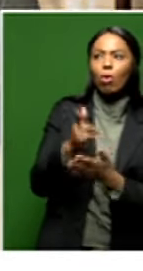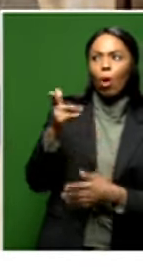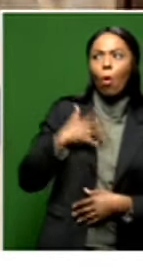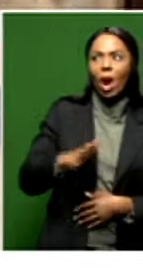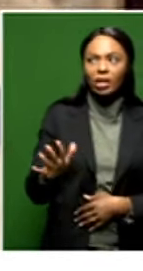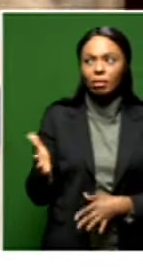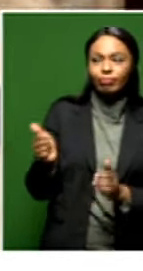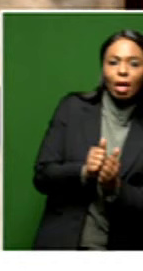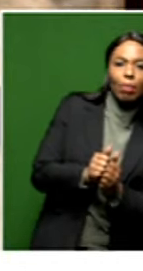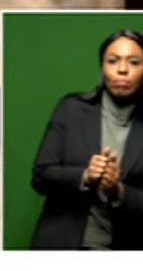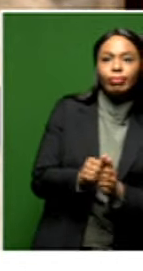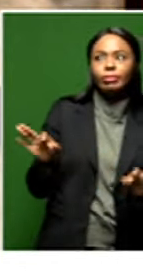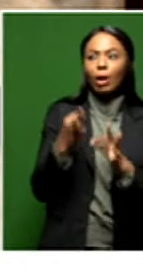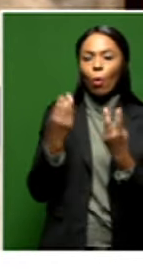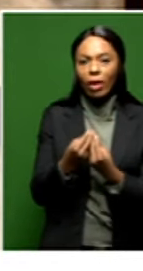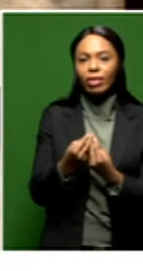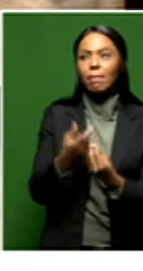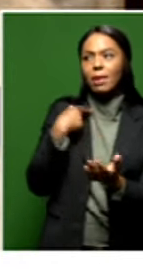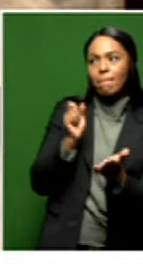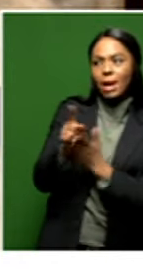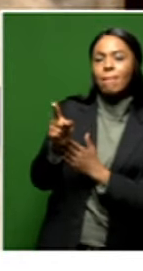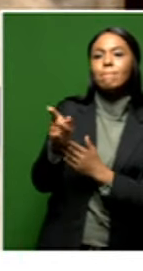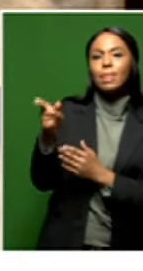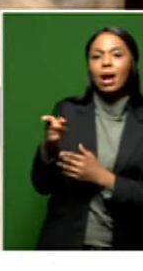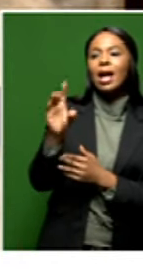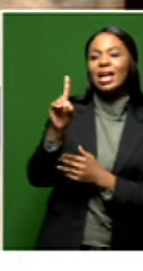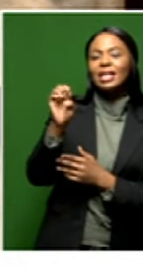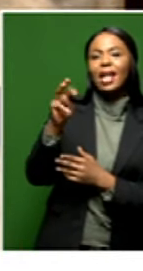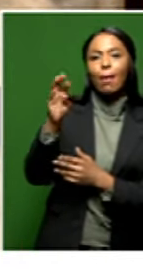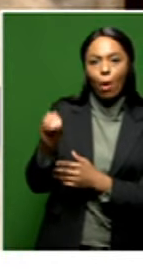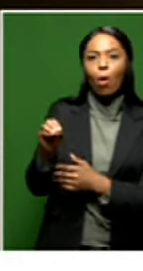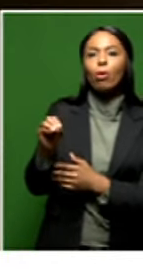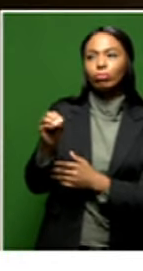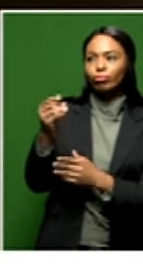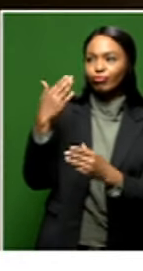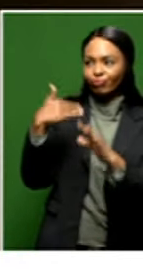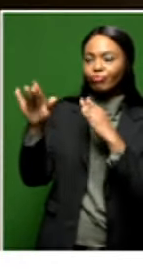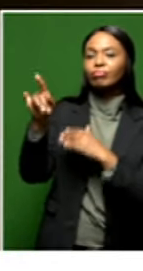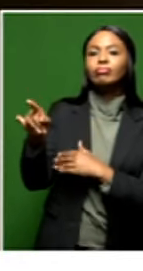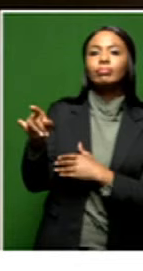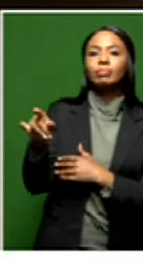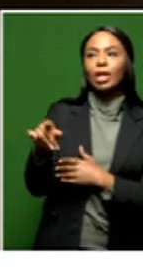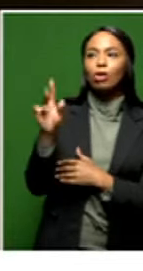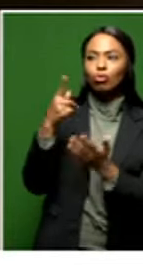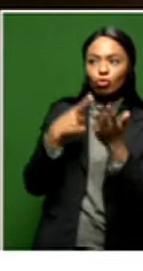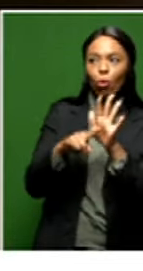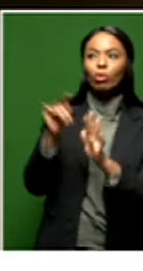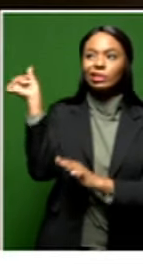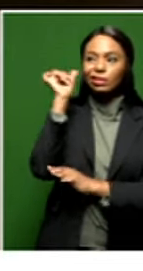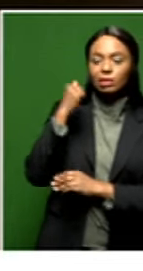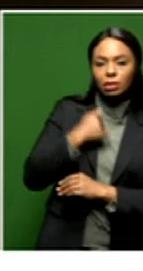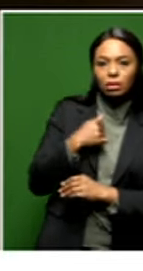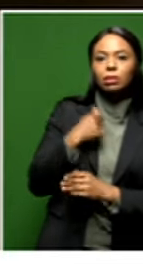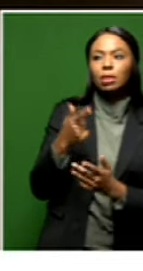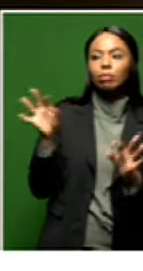I literally sent him a demo of just my vocals and piano on the song. So his